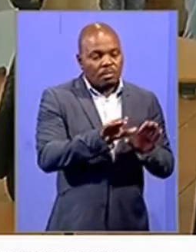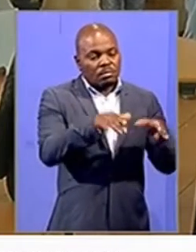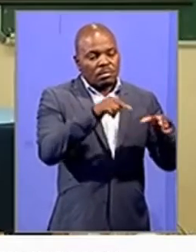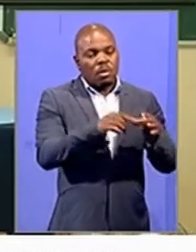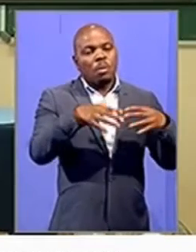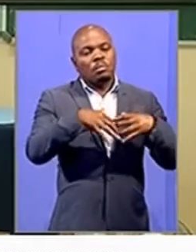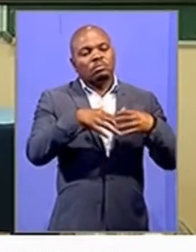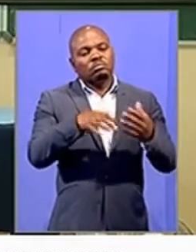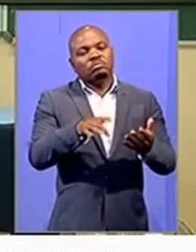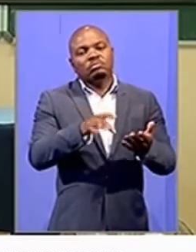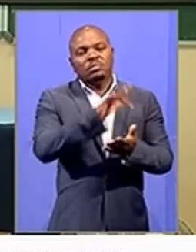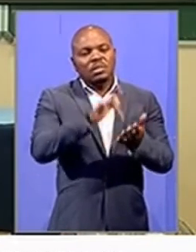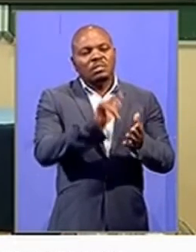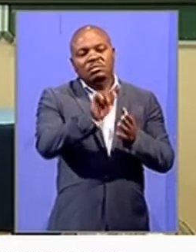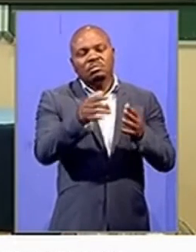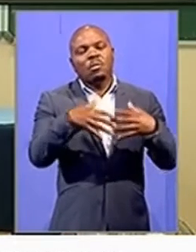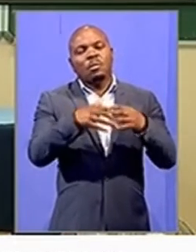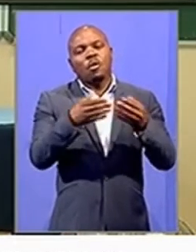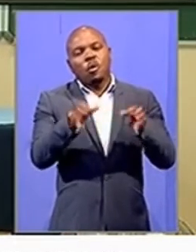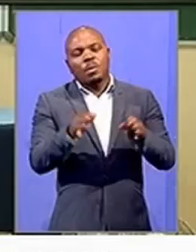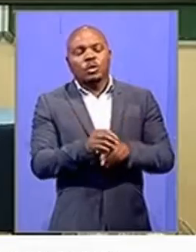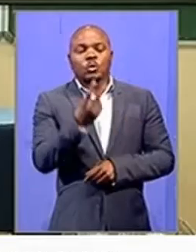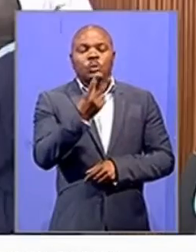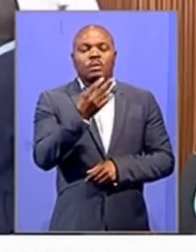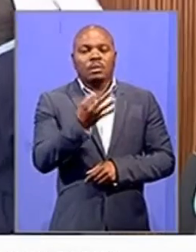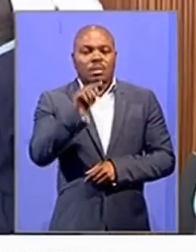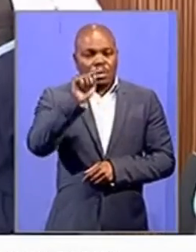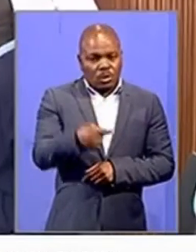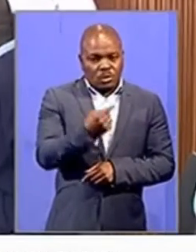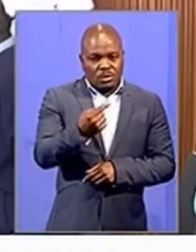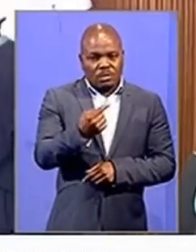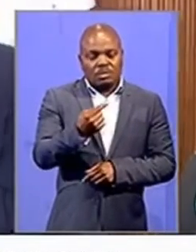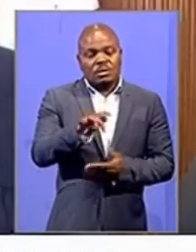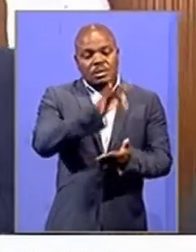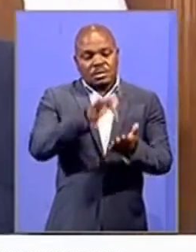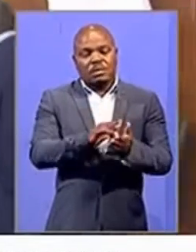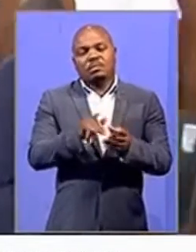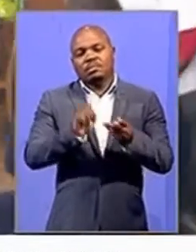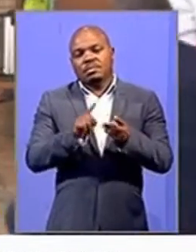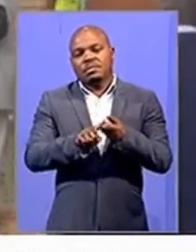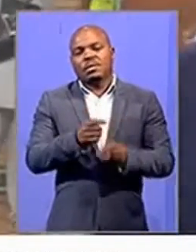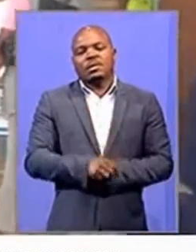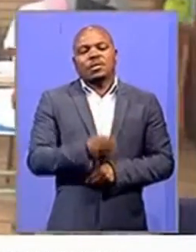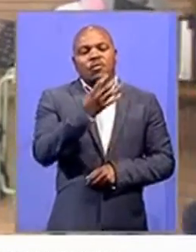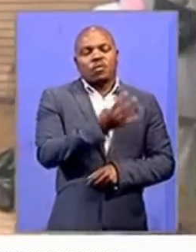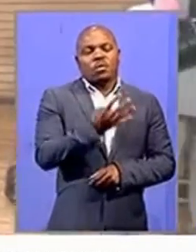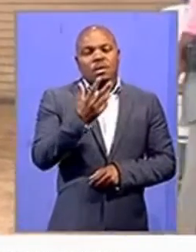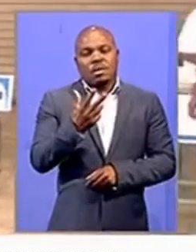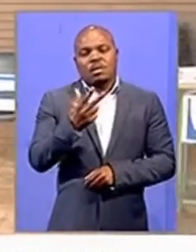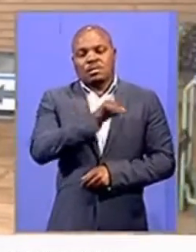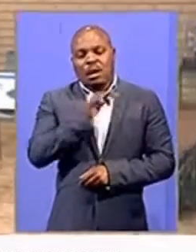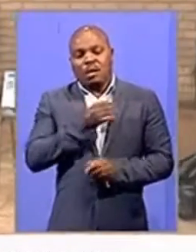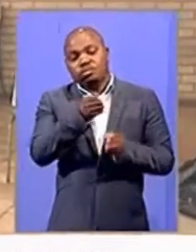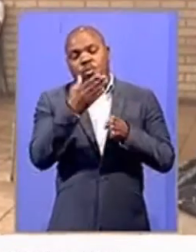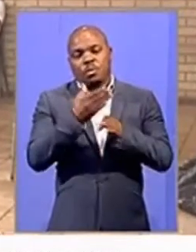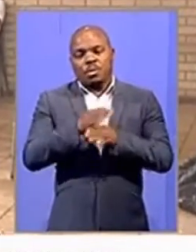diteishene tsa go vouta di le 23 go ralala naga ka batlhankedi ba kana 48. Naga